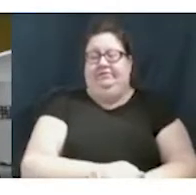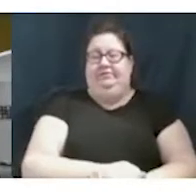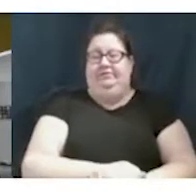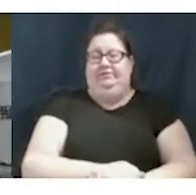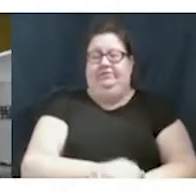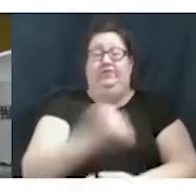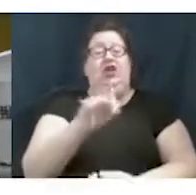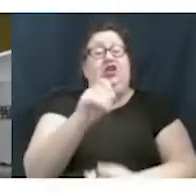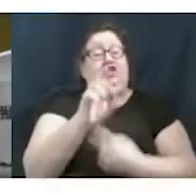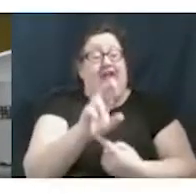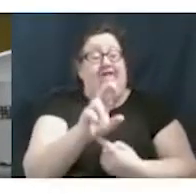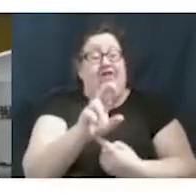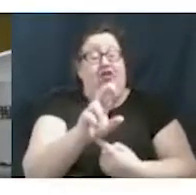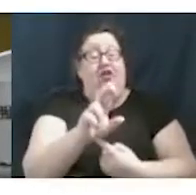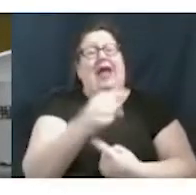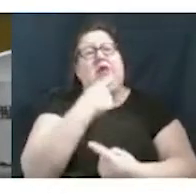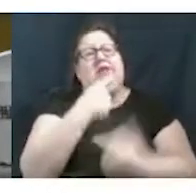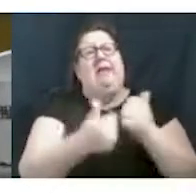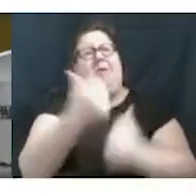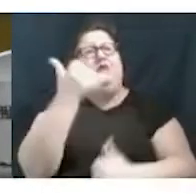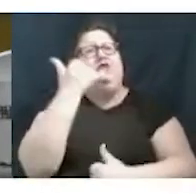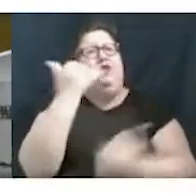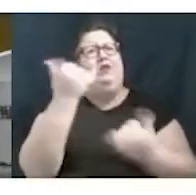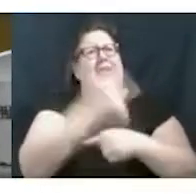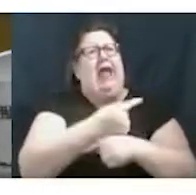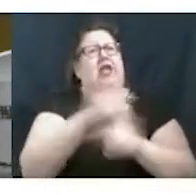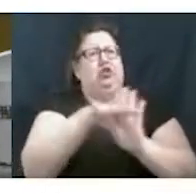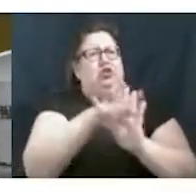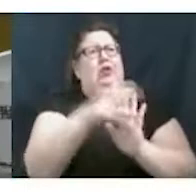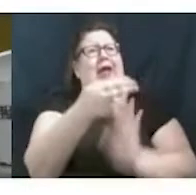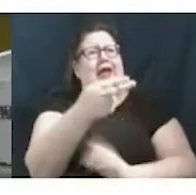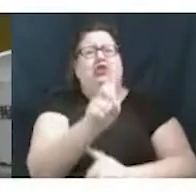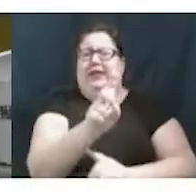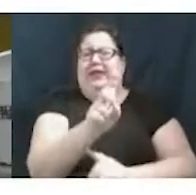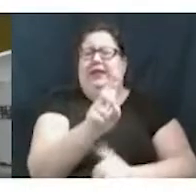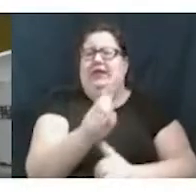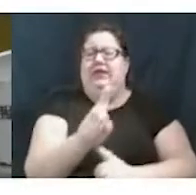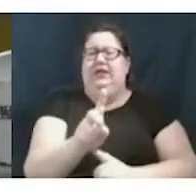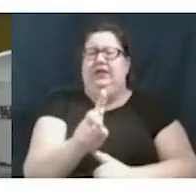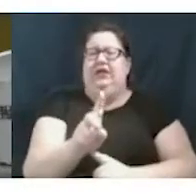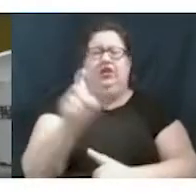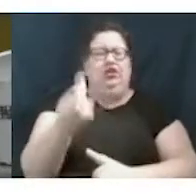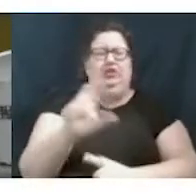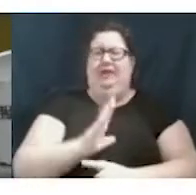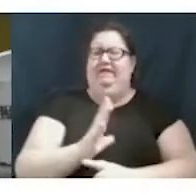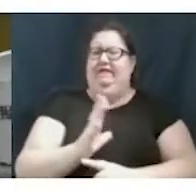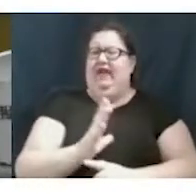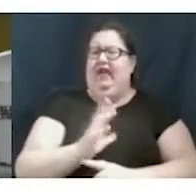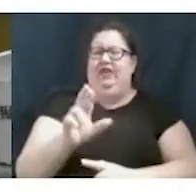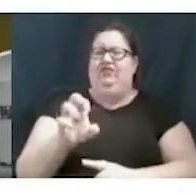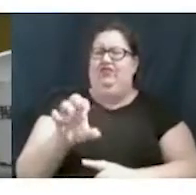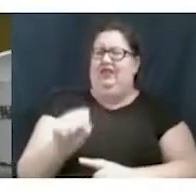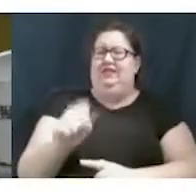Jennifer, I would say most phones today shoot in HD. So it should be more than enough resolution for Premiere